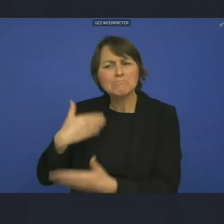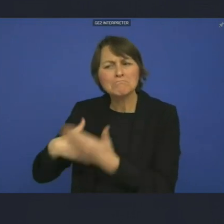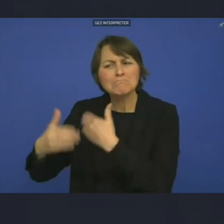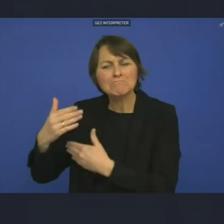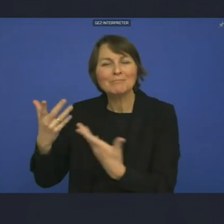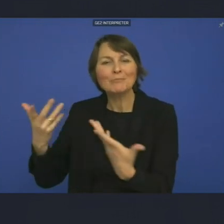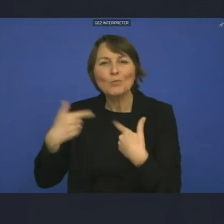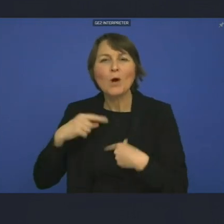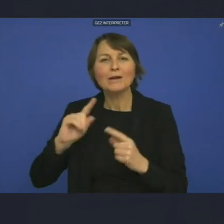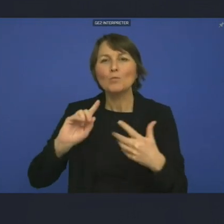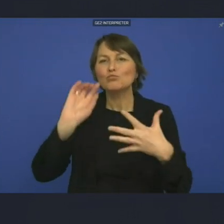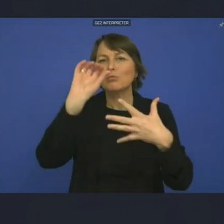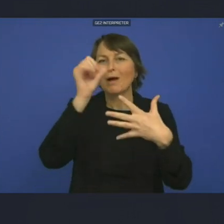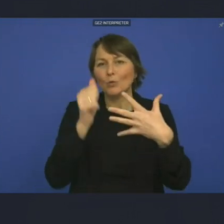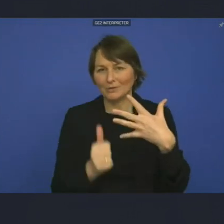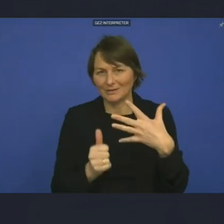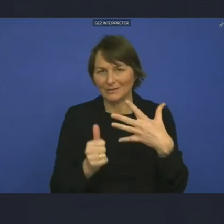the floor is yours.